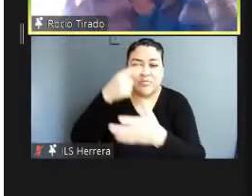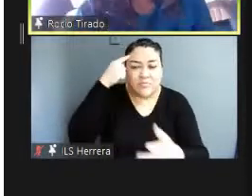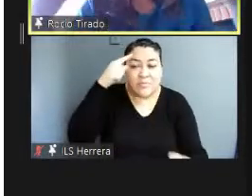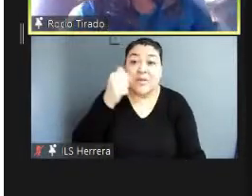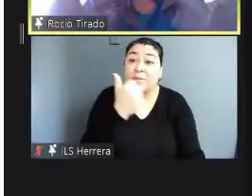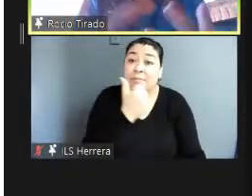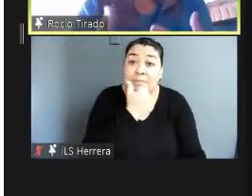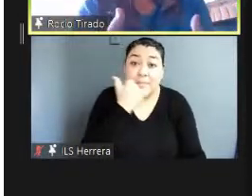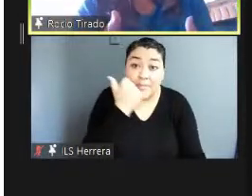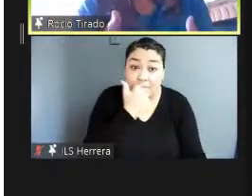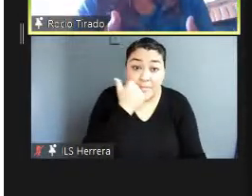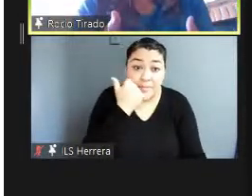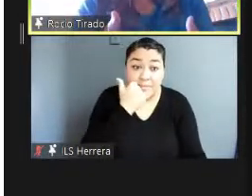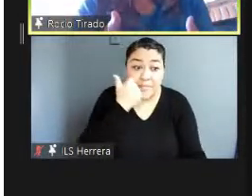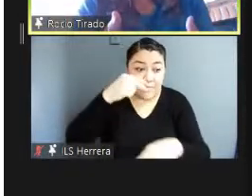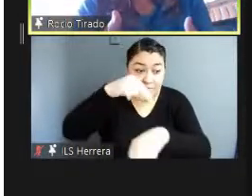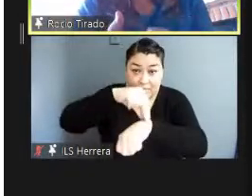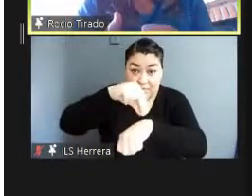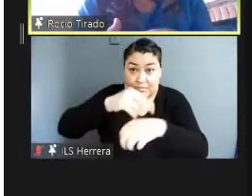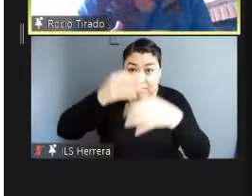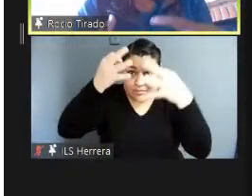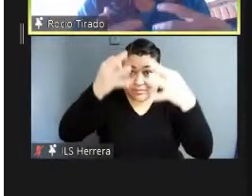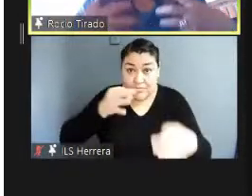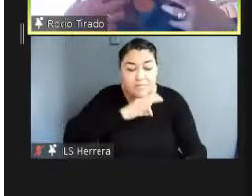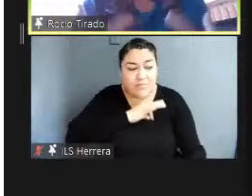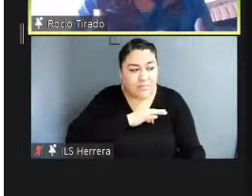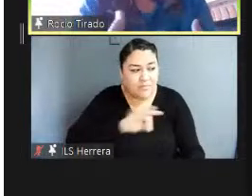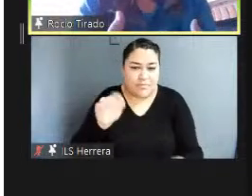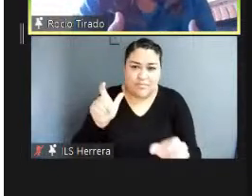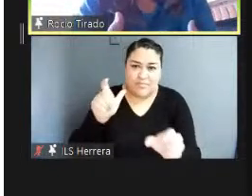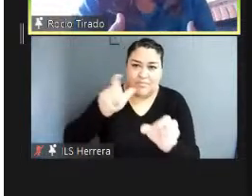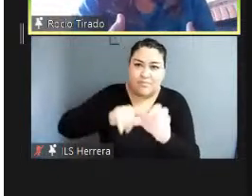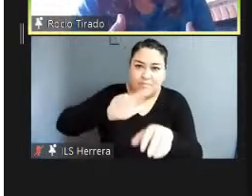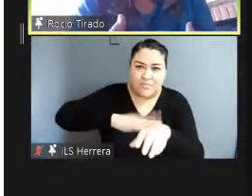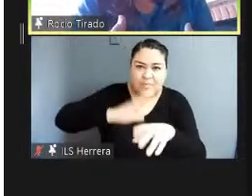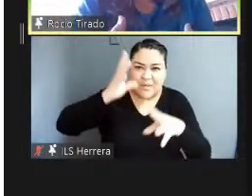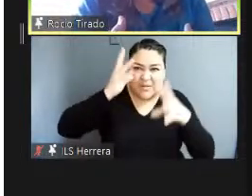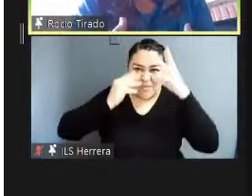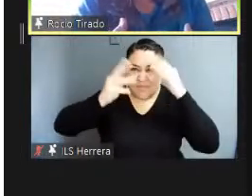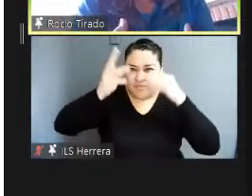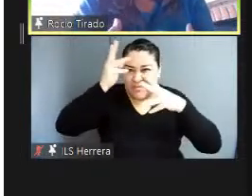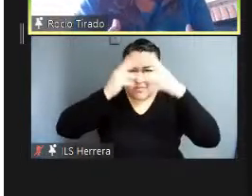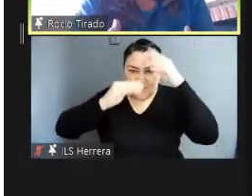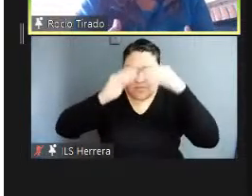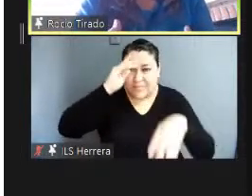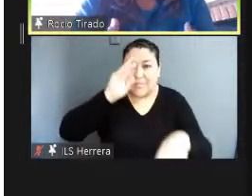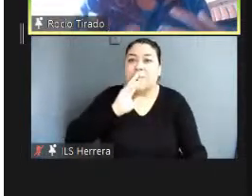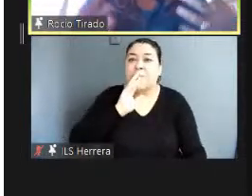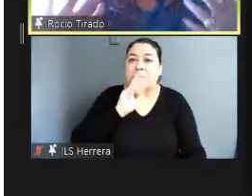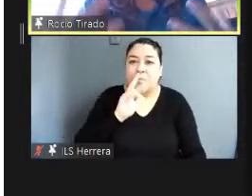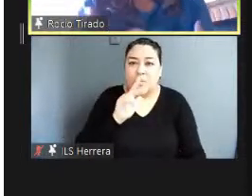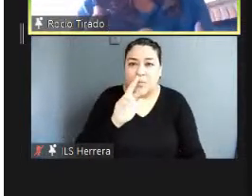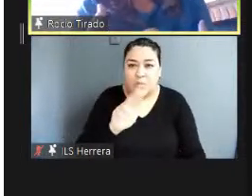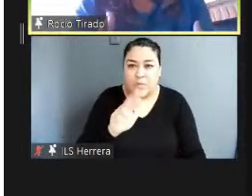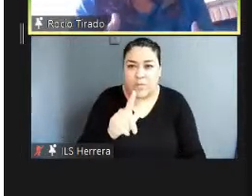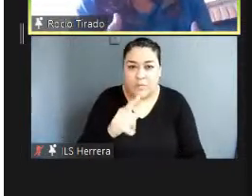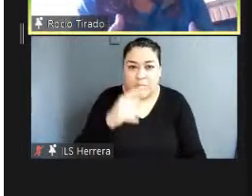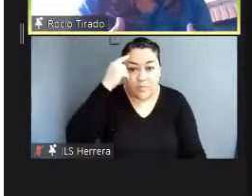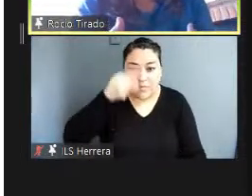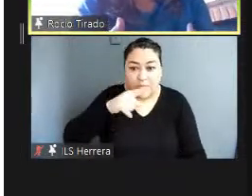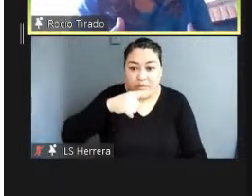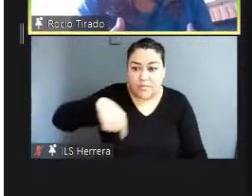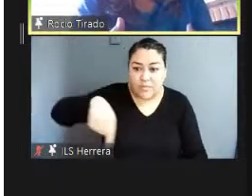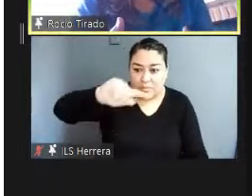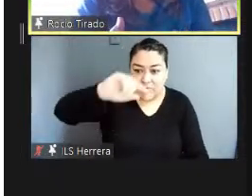work group, allowing for medical students to be able to integrate their knowledge and be nurtured with